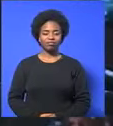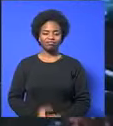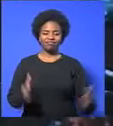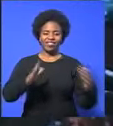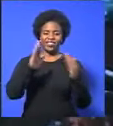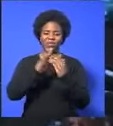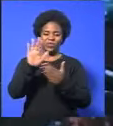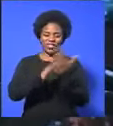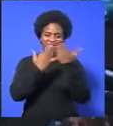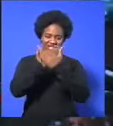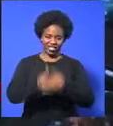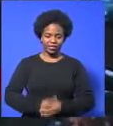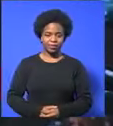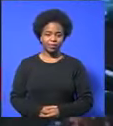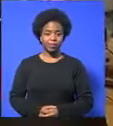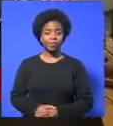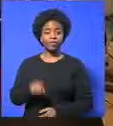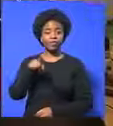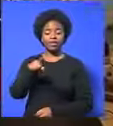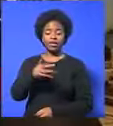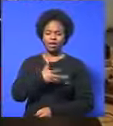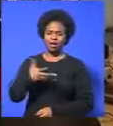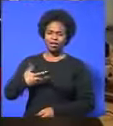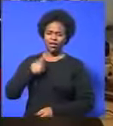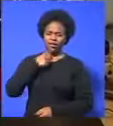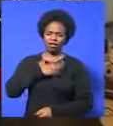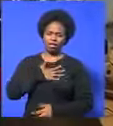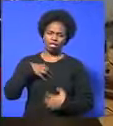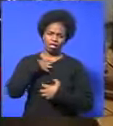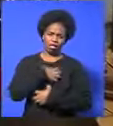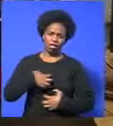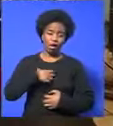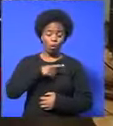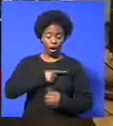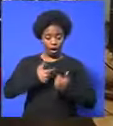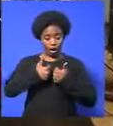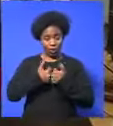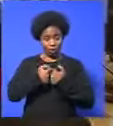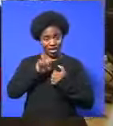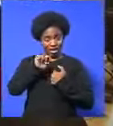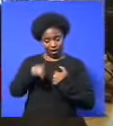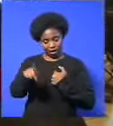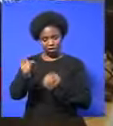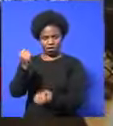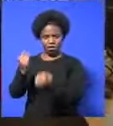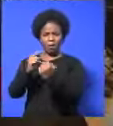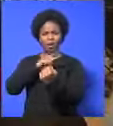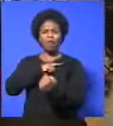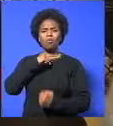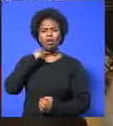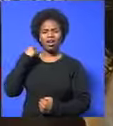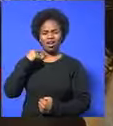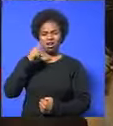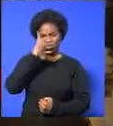Let's recap your top stories. Stacey Adams' mother speaks of her torment as her boyfriend is taken into custody in connection with the little